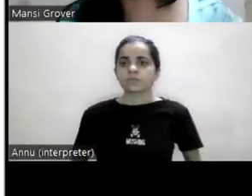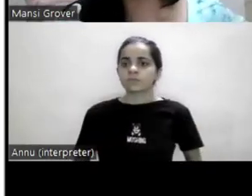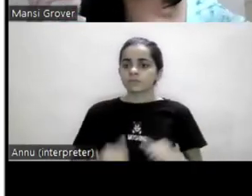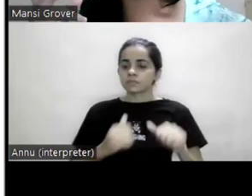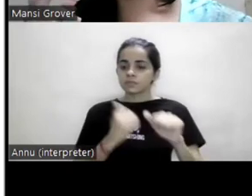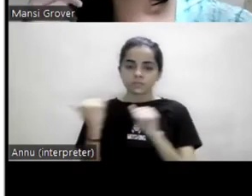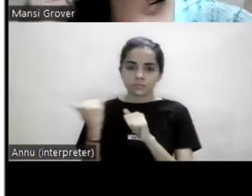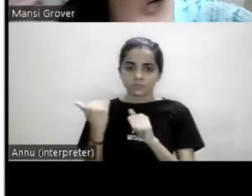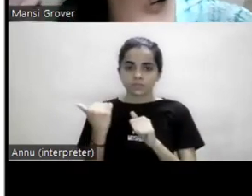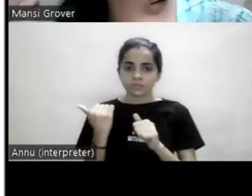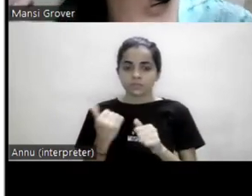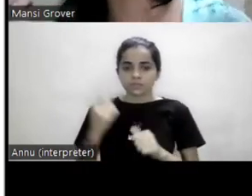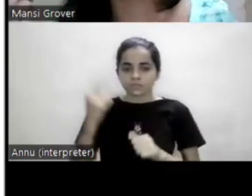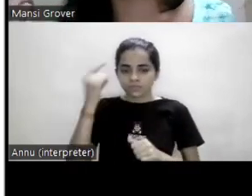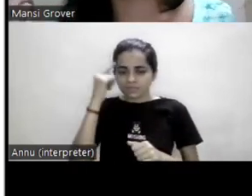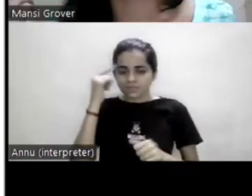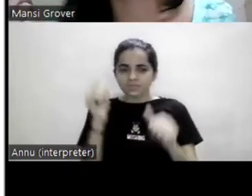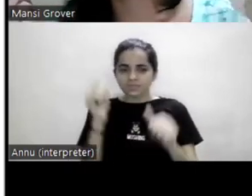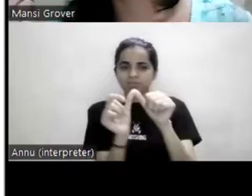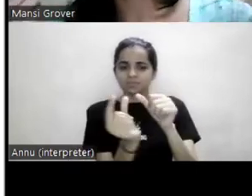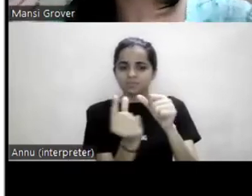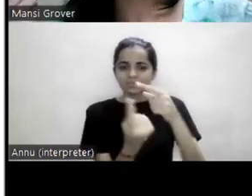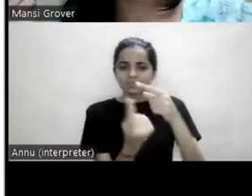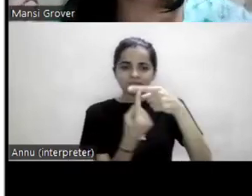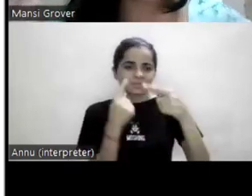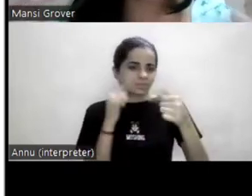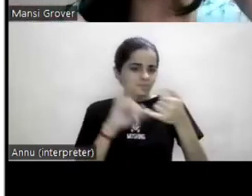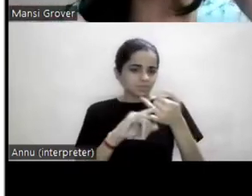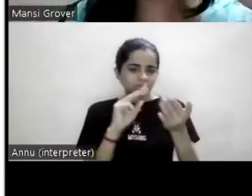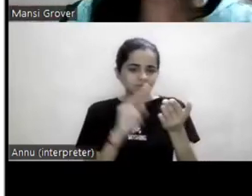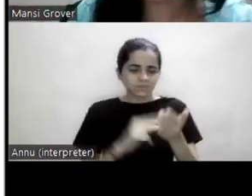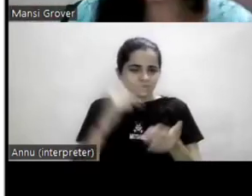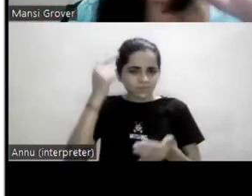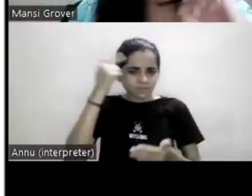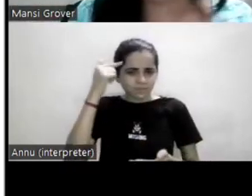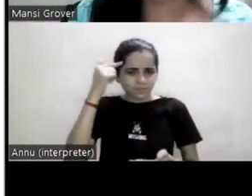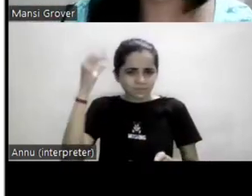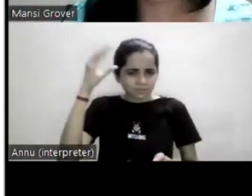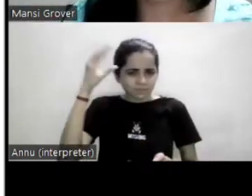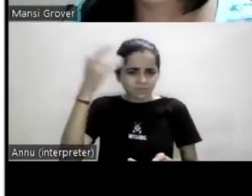autistic brains, you know, autistic minds, there's this